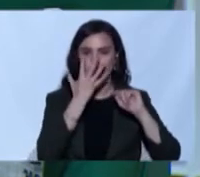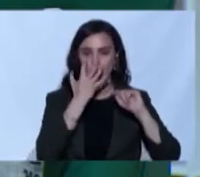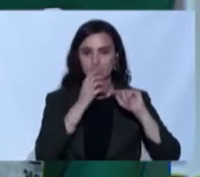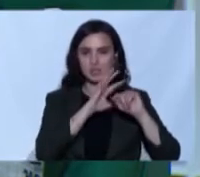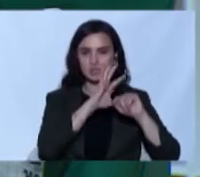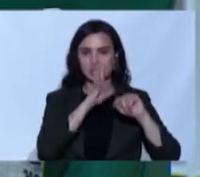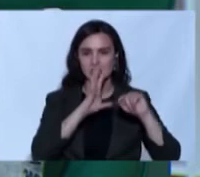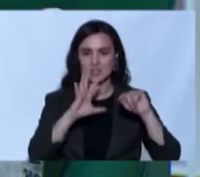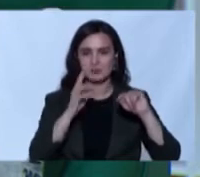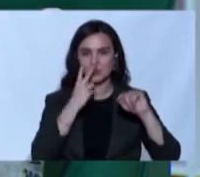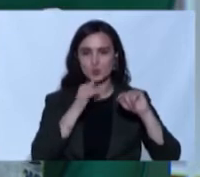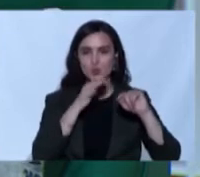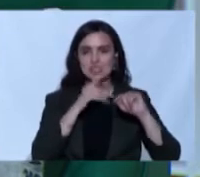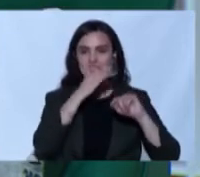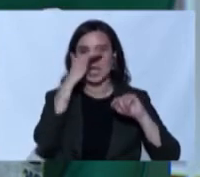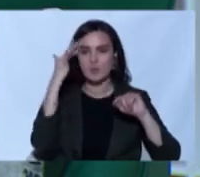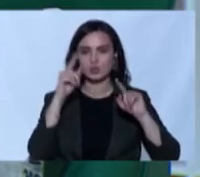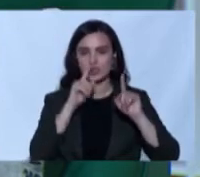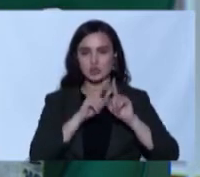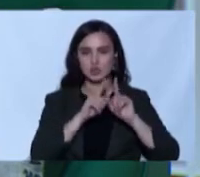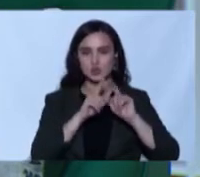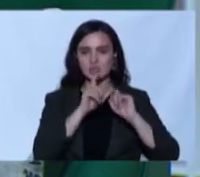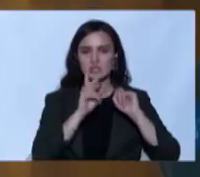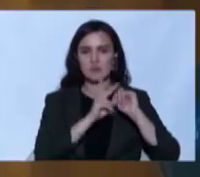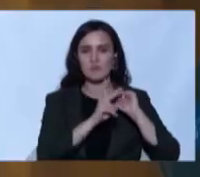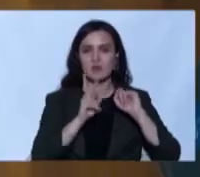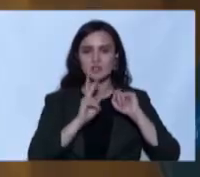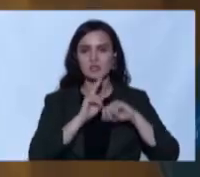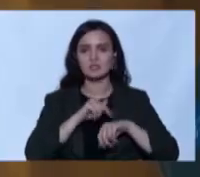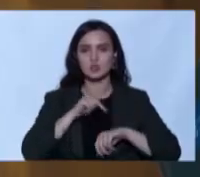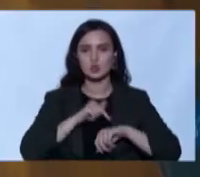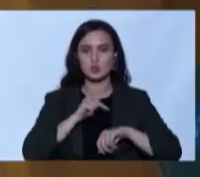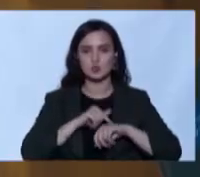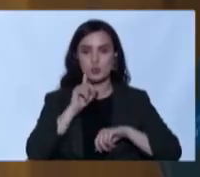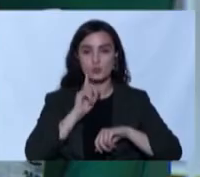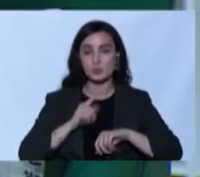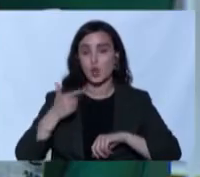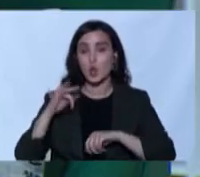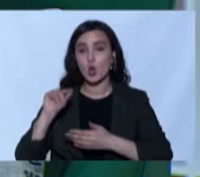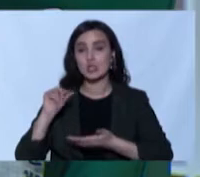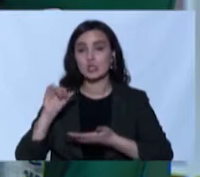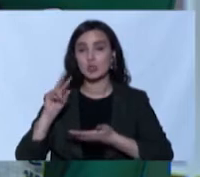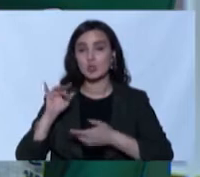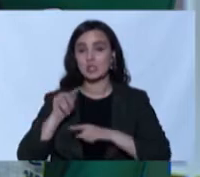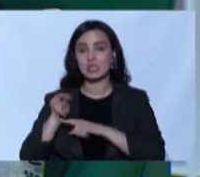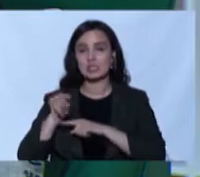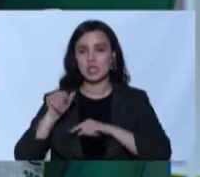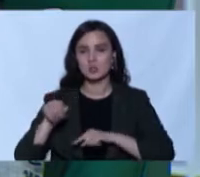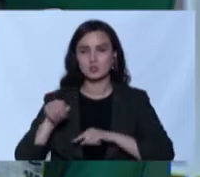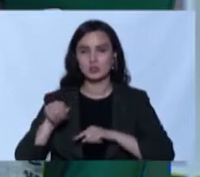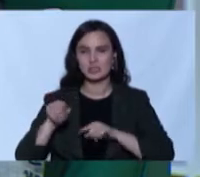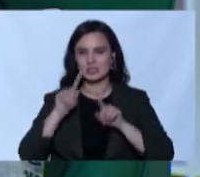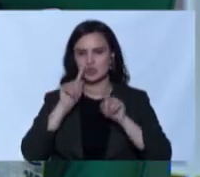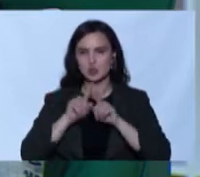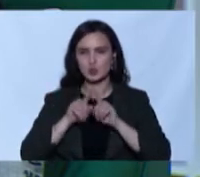landscape as a paradise, somewhere to escape to, somewhere where you can feel comfortable. Gothic literature, on the other hand, it makes the